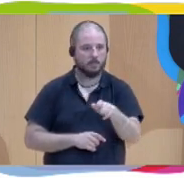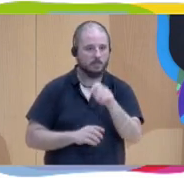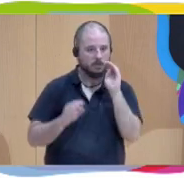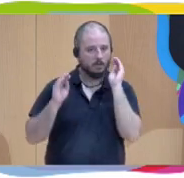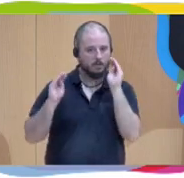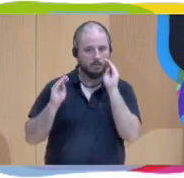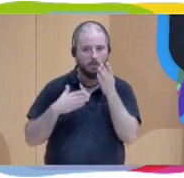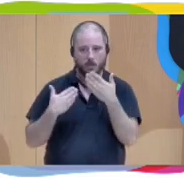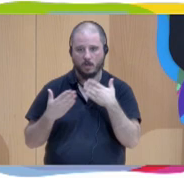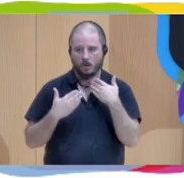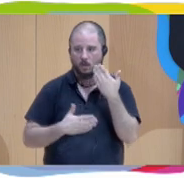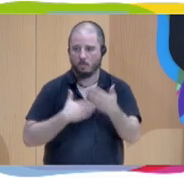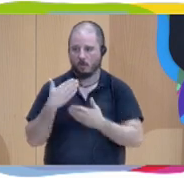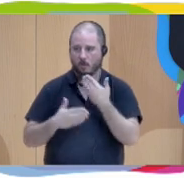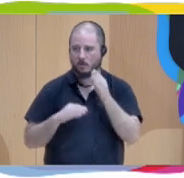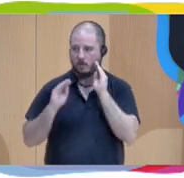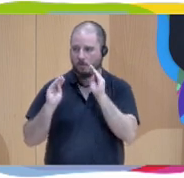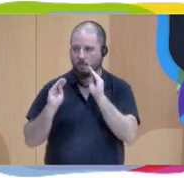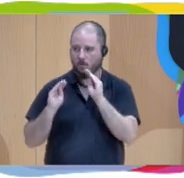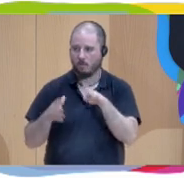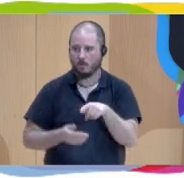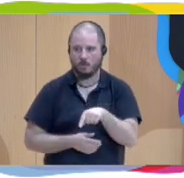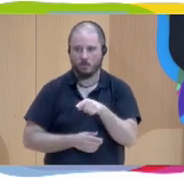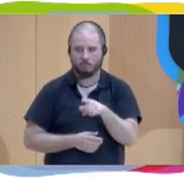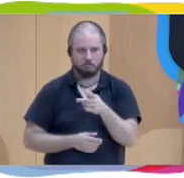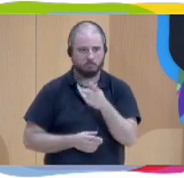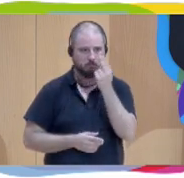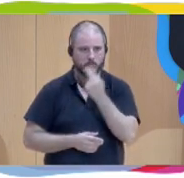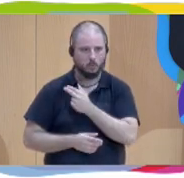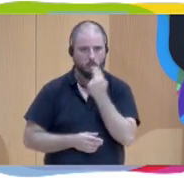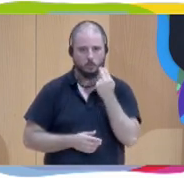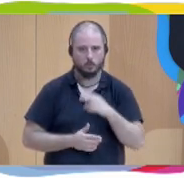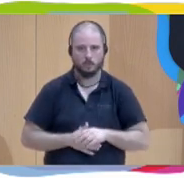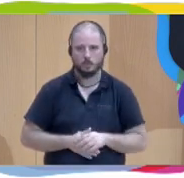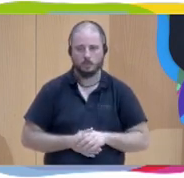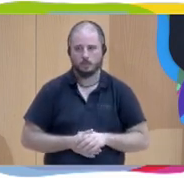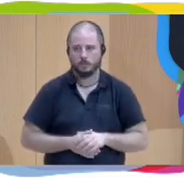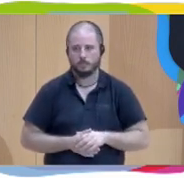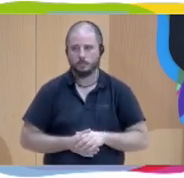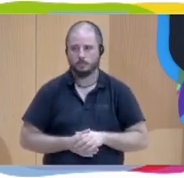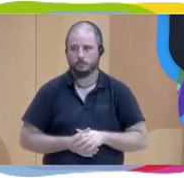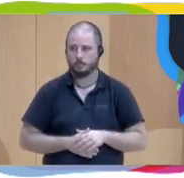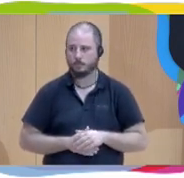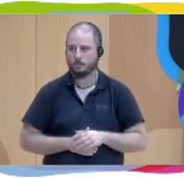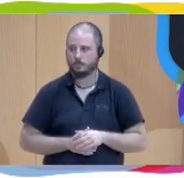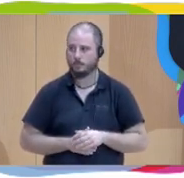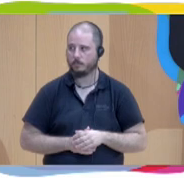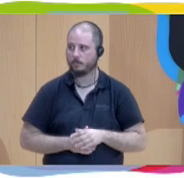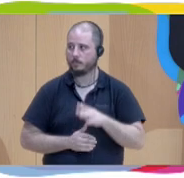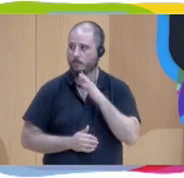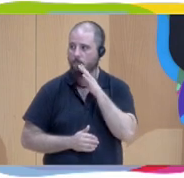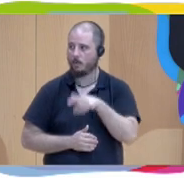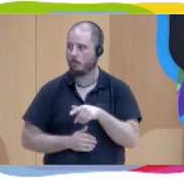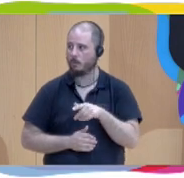are very committed. And that's why these facilitators that have graduated,